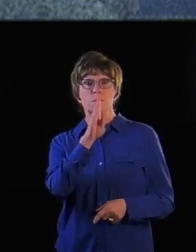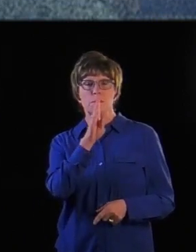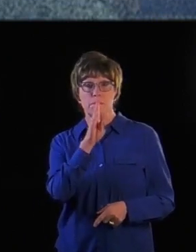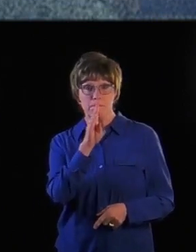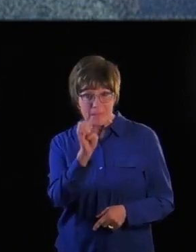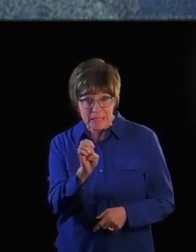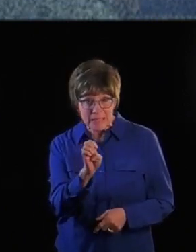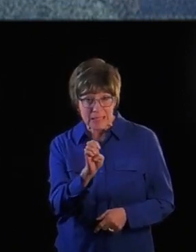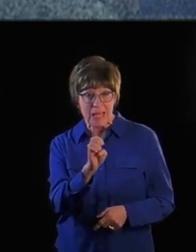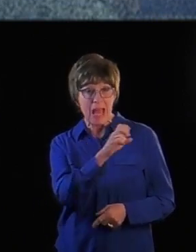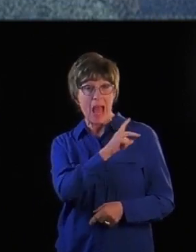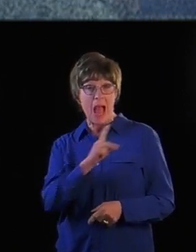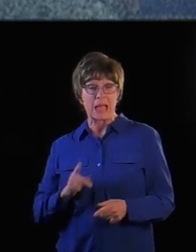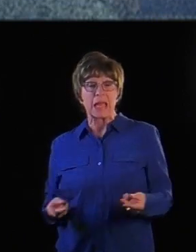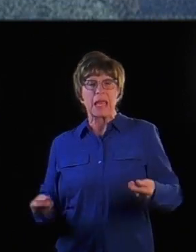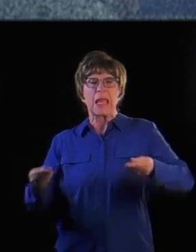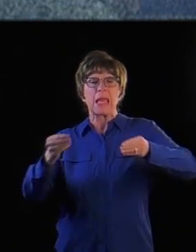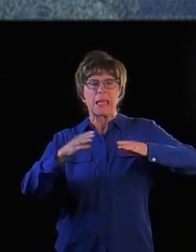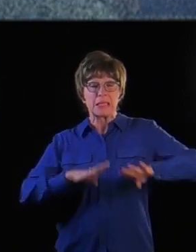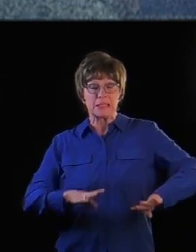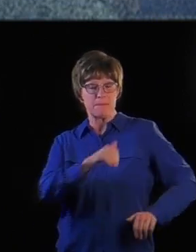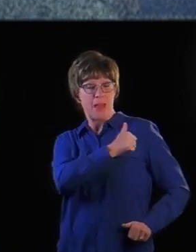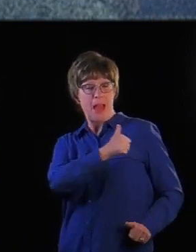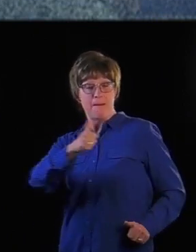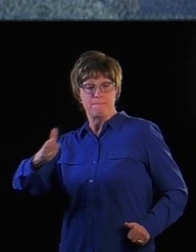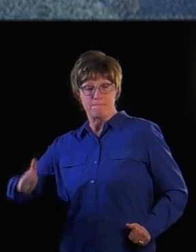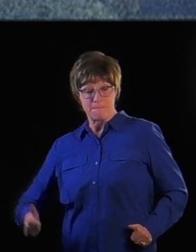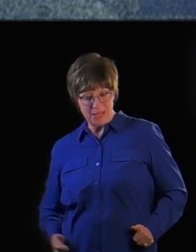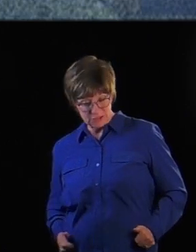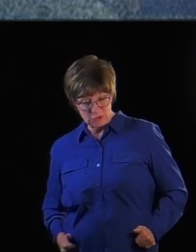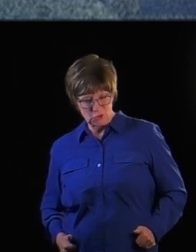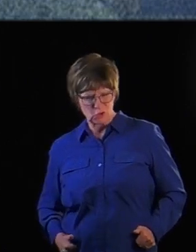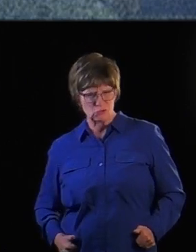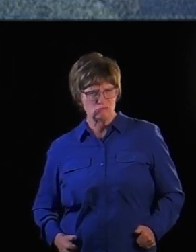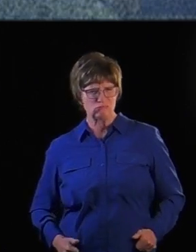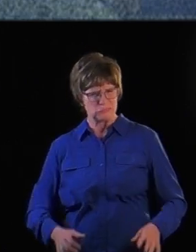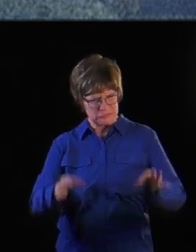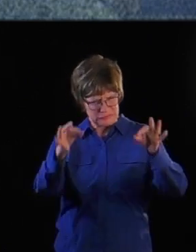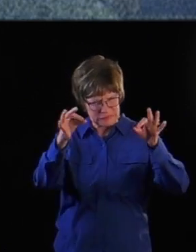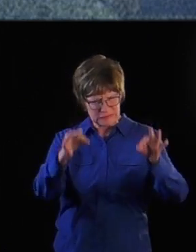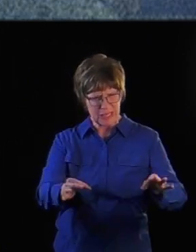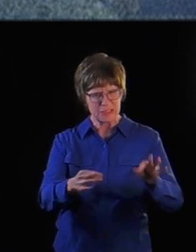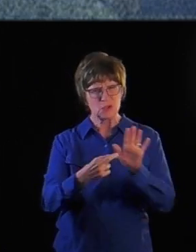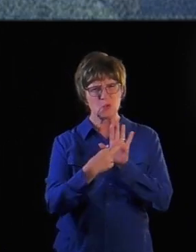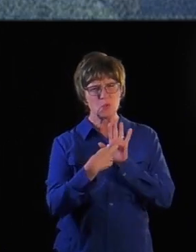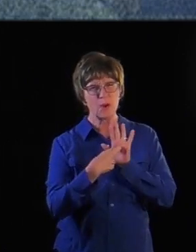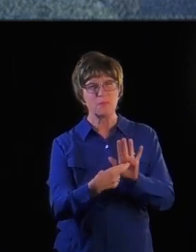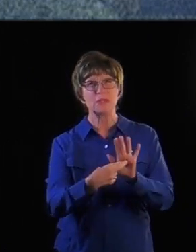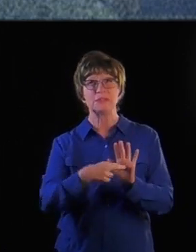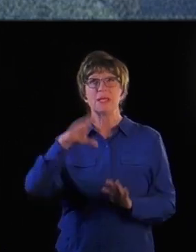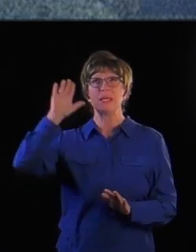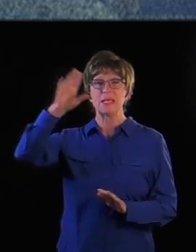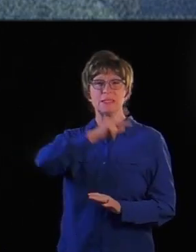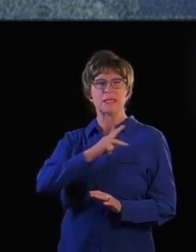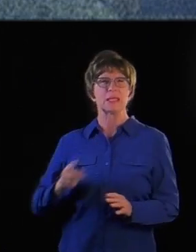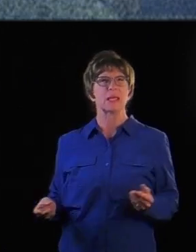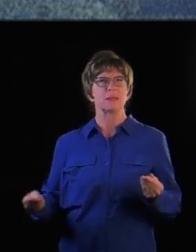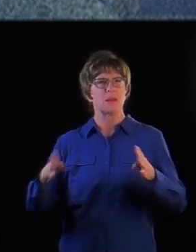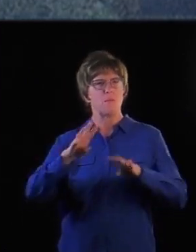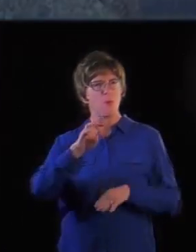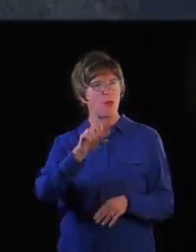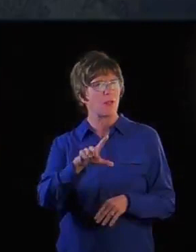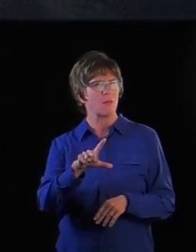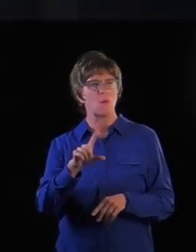kingdom ambassador. Choose to represent Jesus. Choose to represent his kingdom well wherever you go.